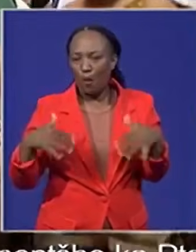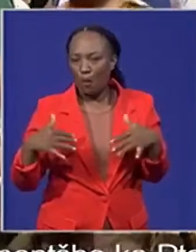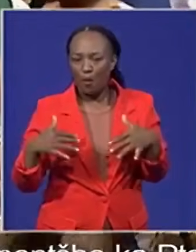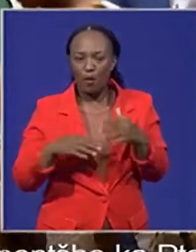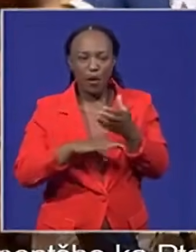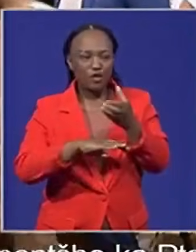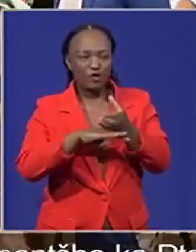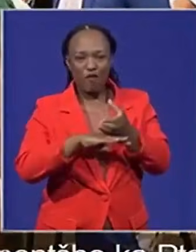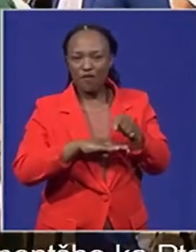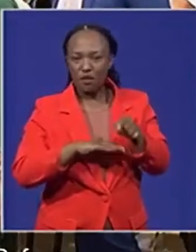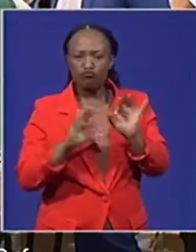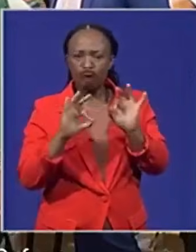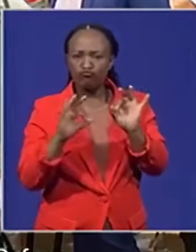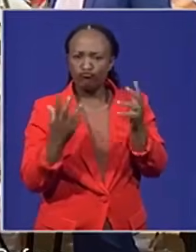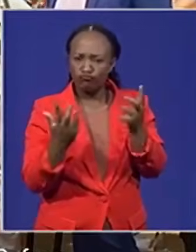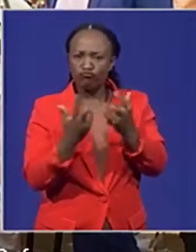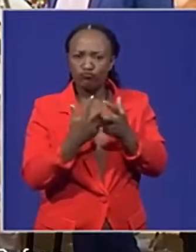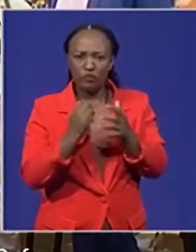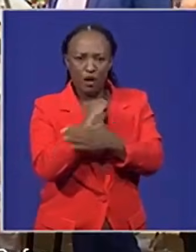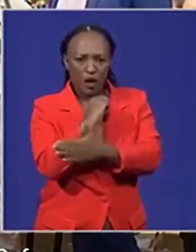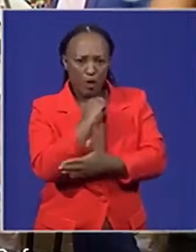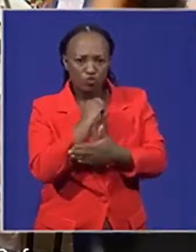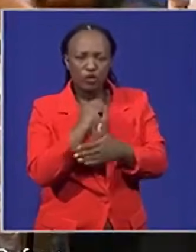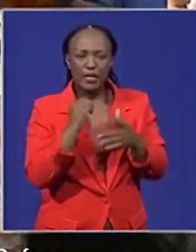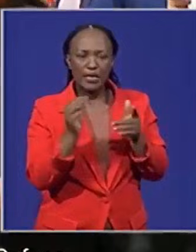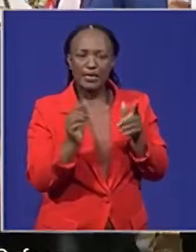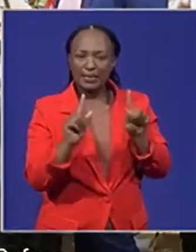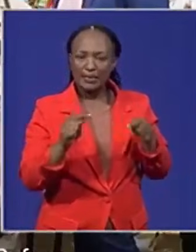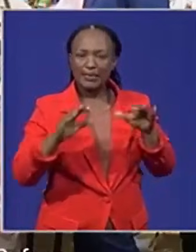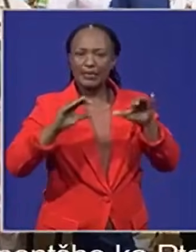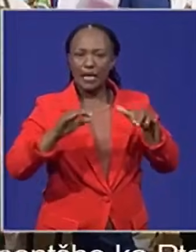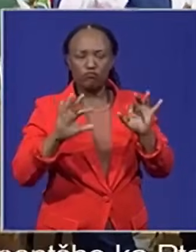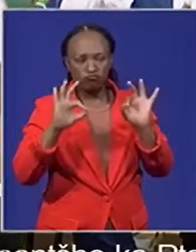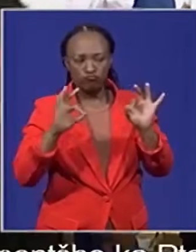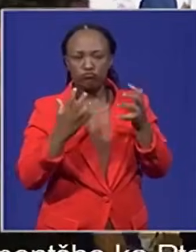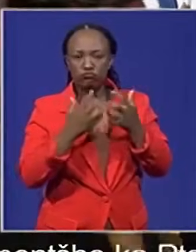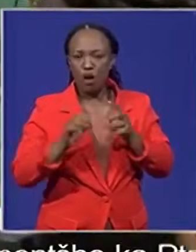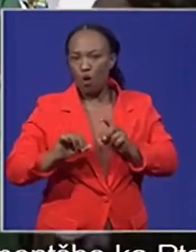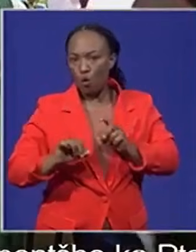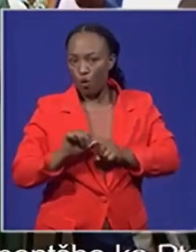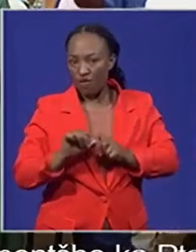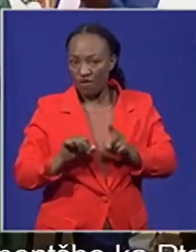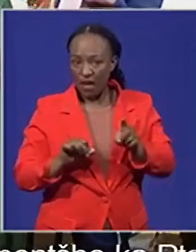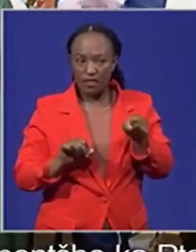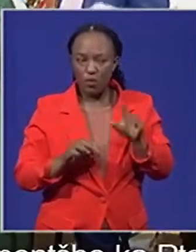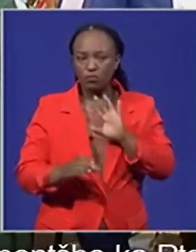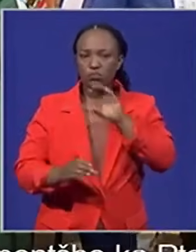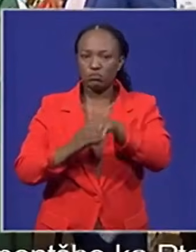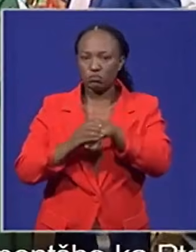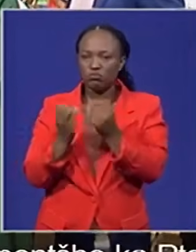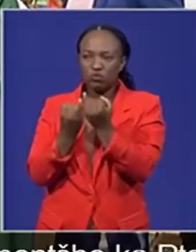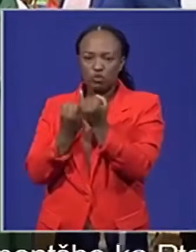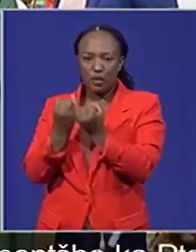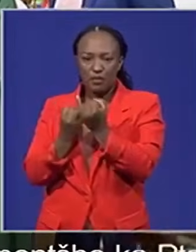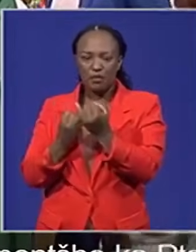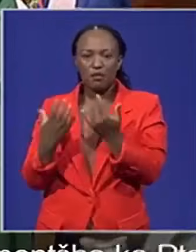trophy is here and the national team is doing well, and also they've qualified for the World Cup and they will be partaking in the tournament. And yeah,